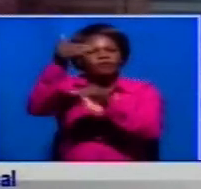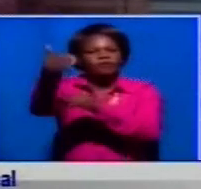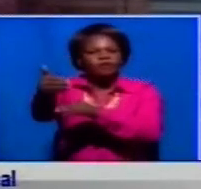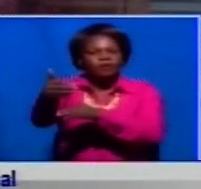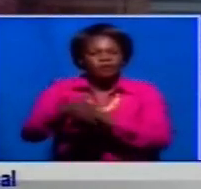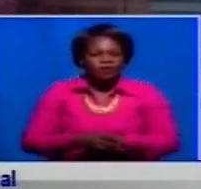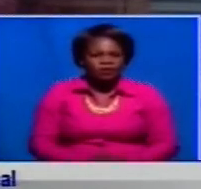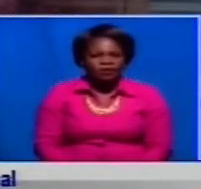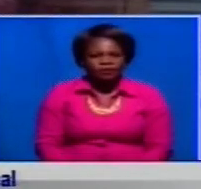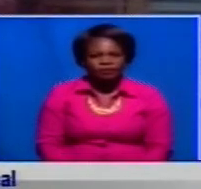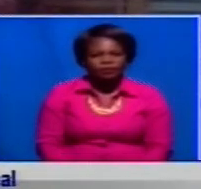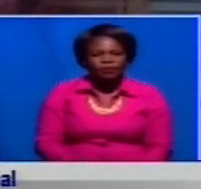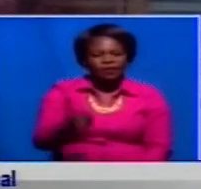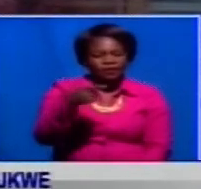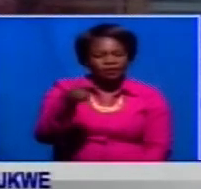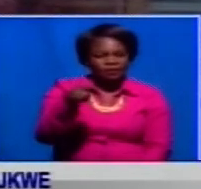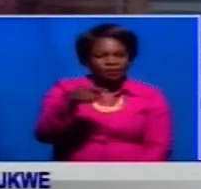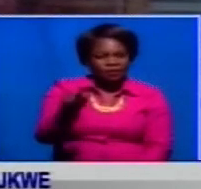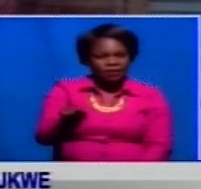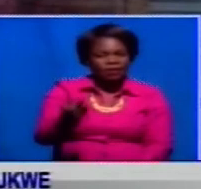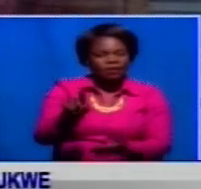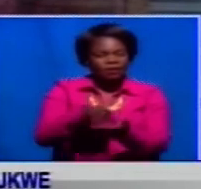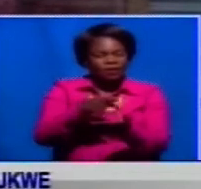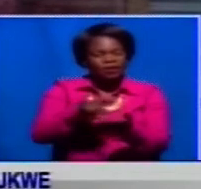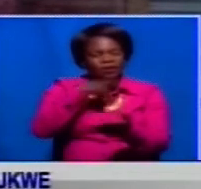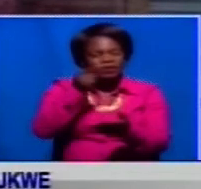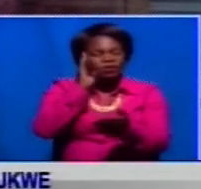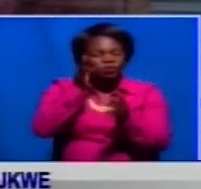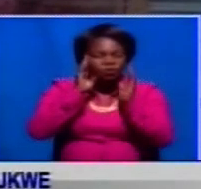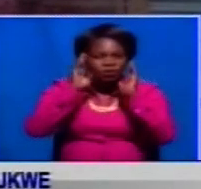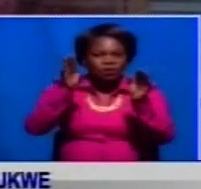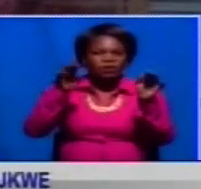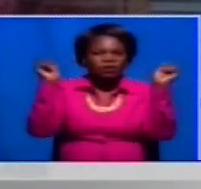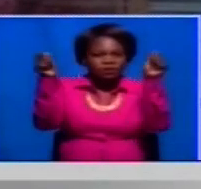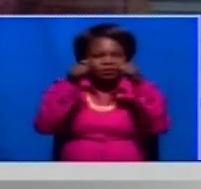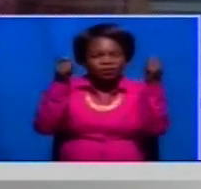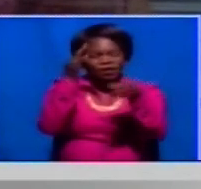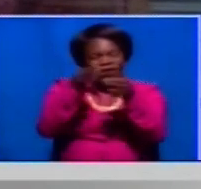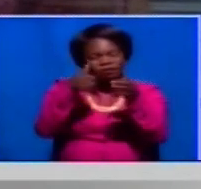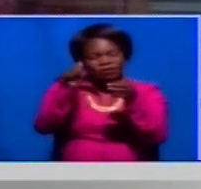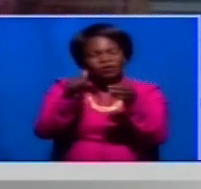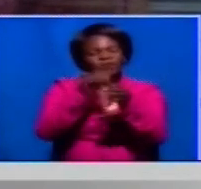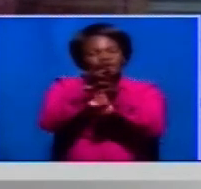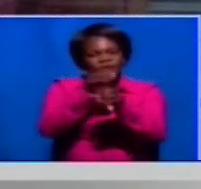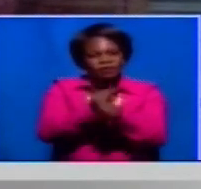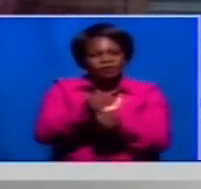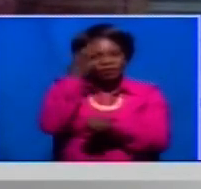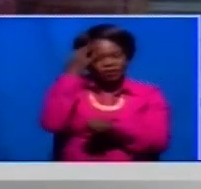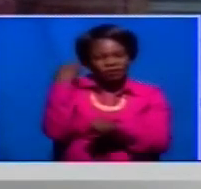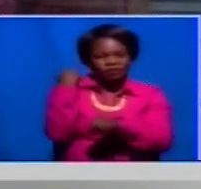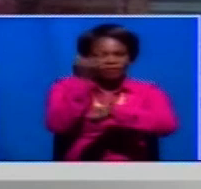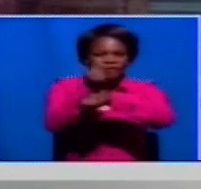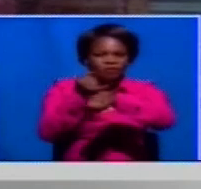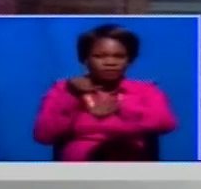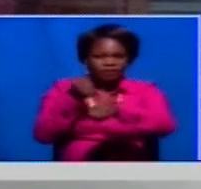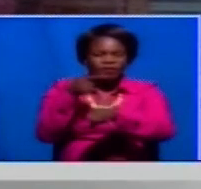And the Green Party says it will only attend the inauguration if the party receives an official invitation. Green Party